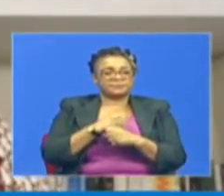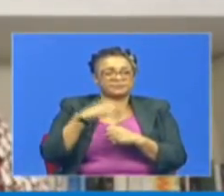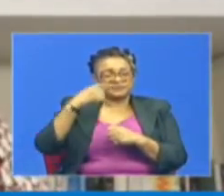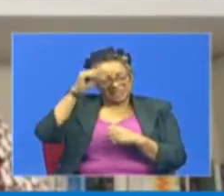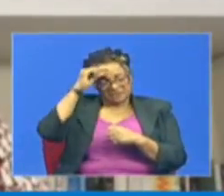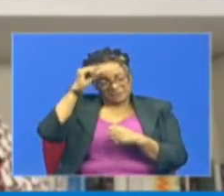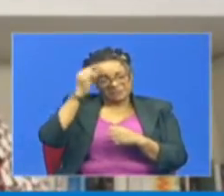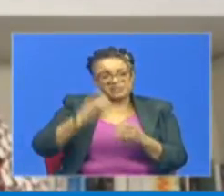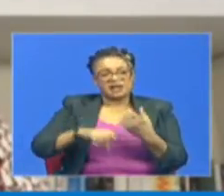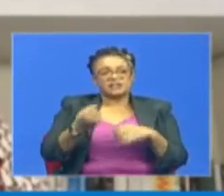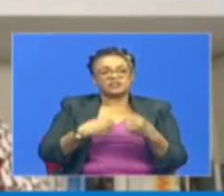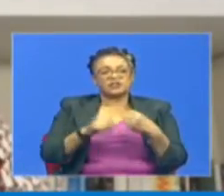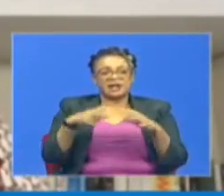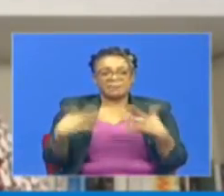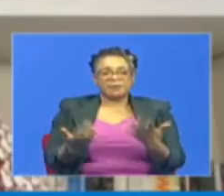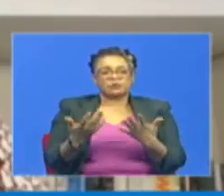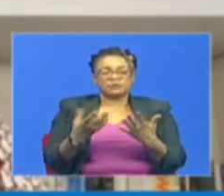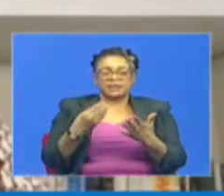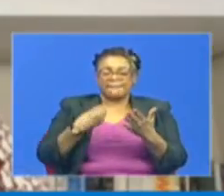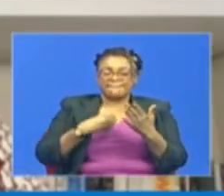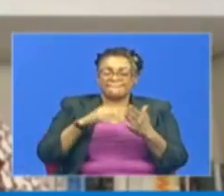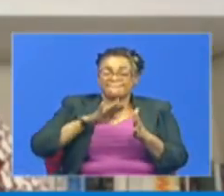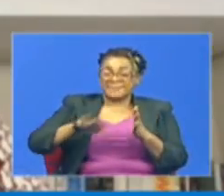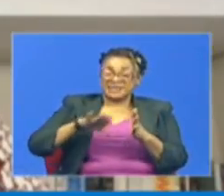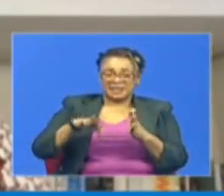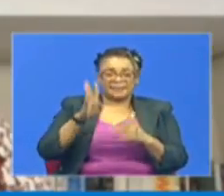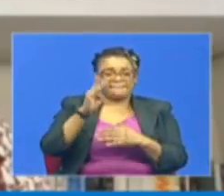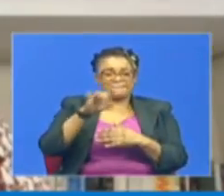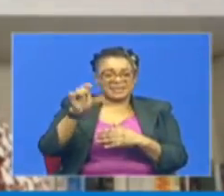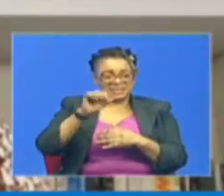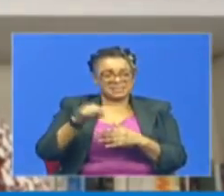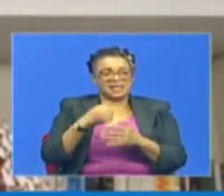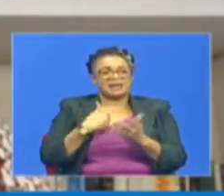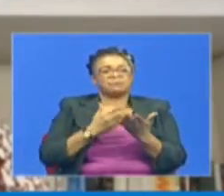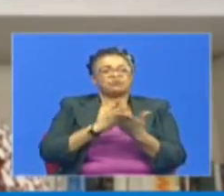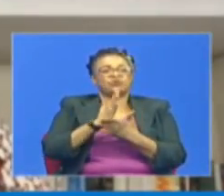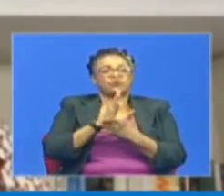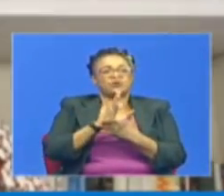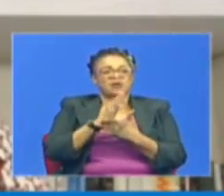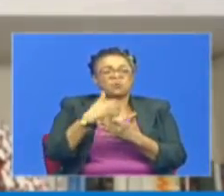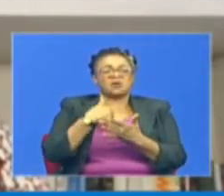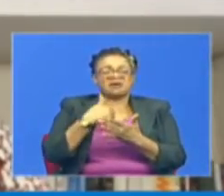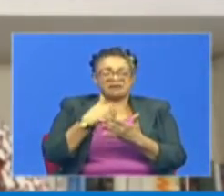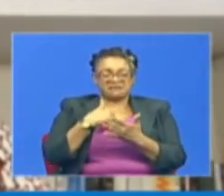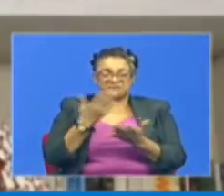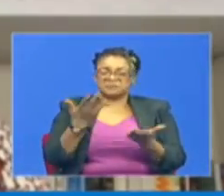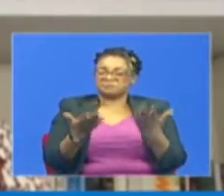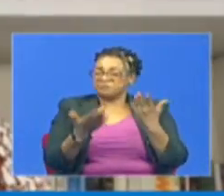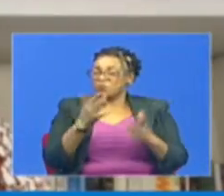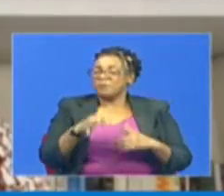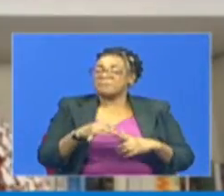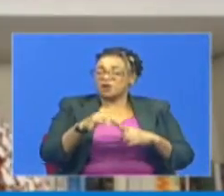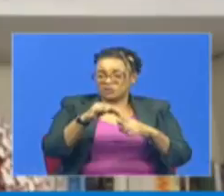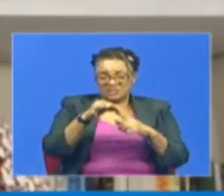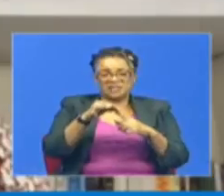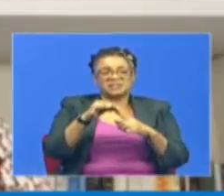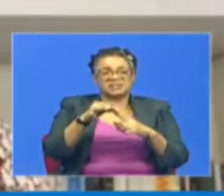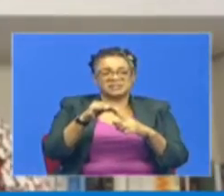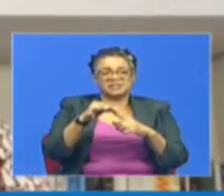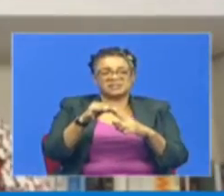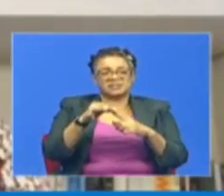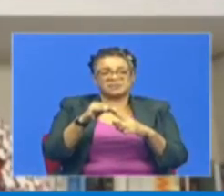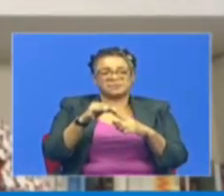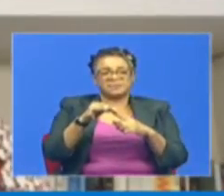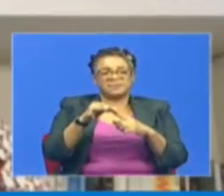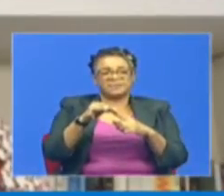for instance, of pending bills, has ensured that there's at least a bit of liquidity. We prioritized small bills,